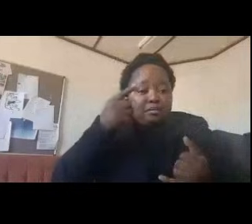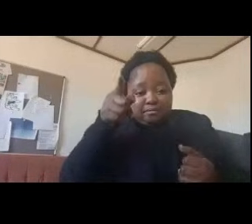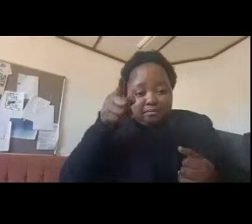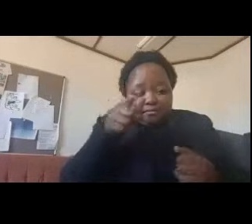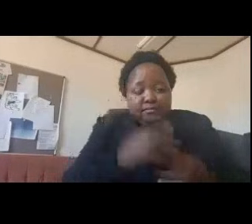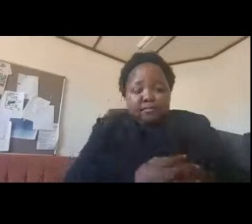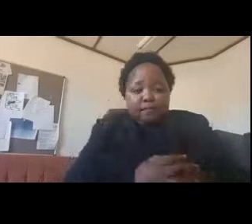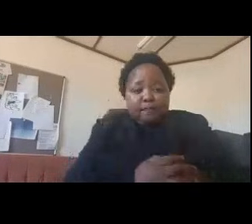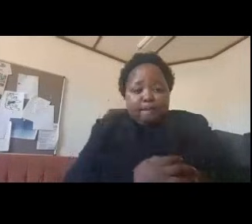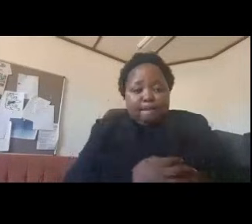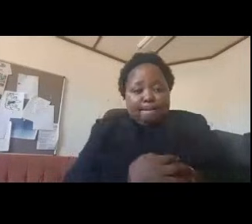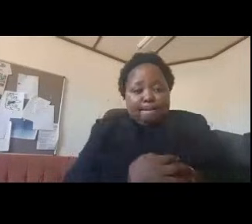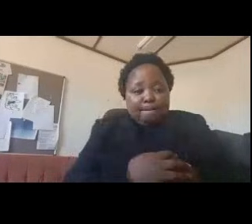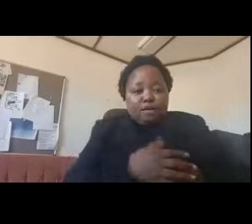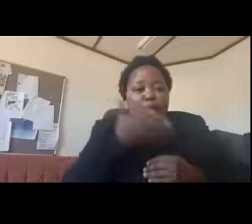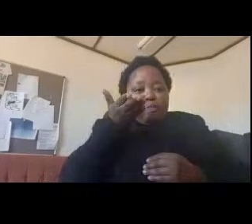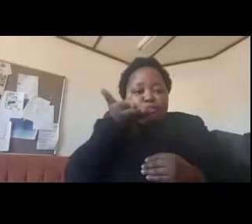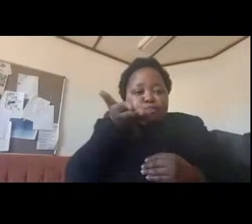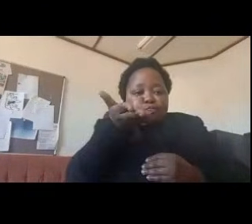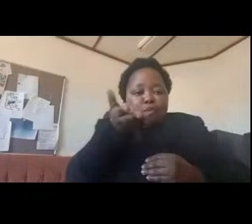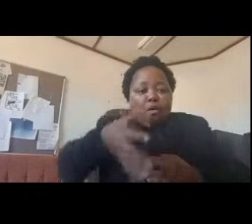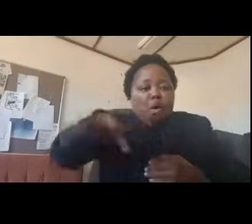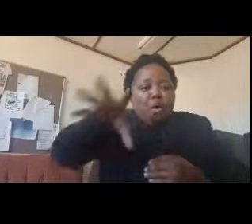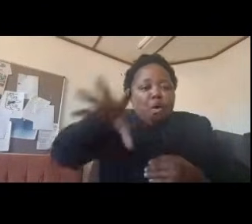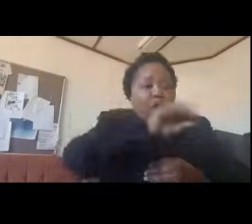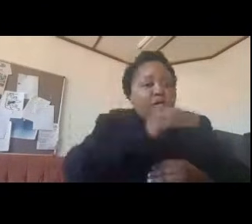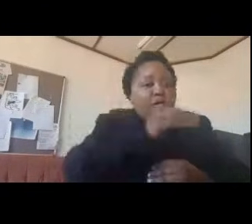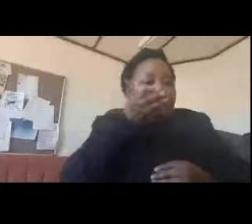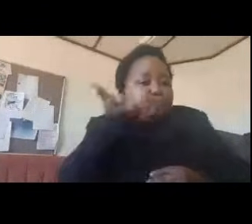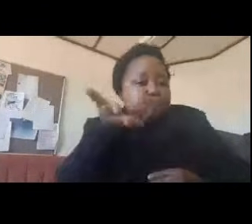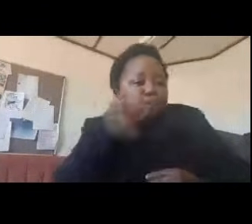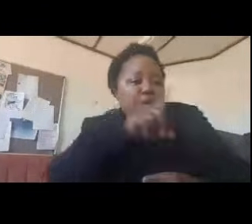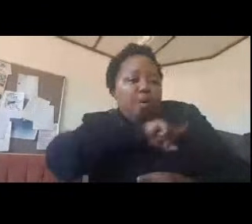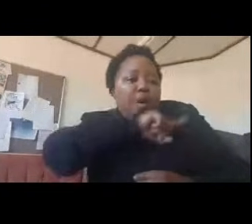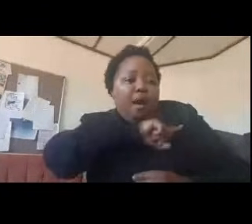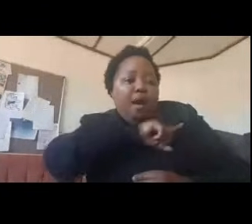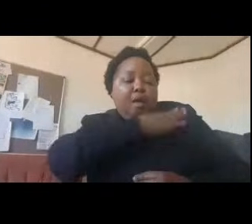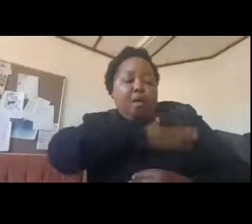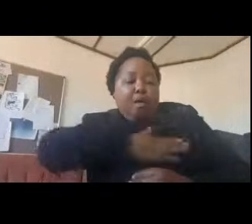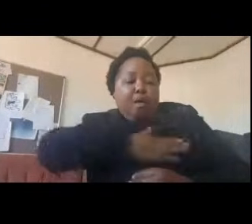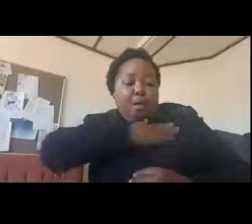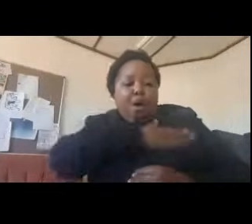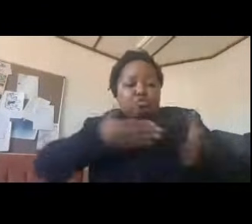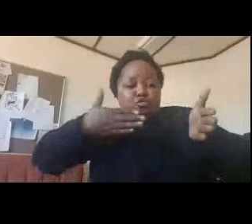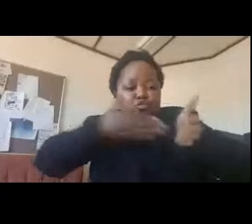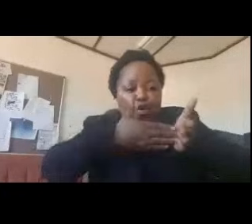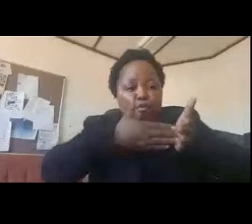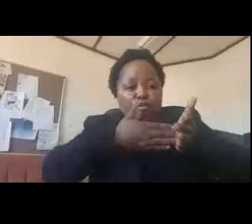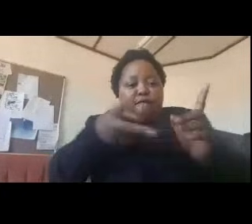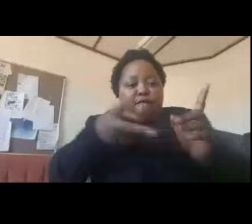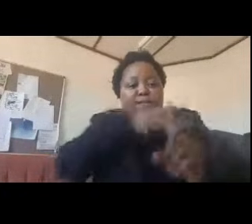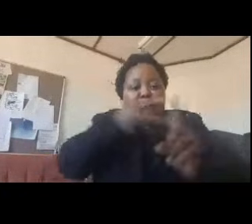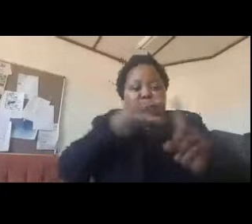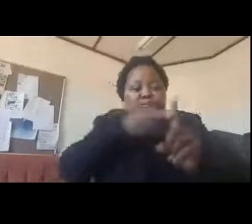We are all here because we want to end violence. We are not enemies, we are